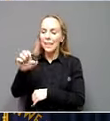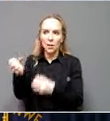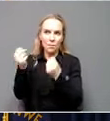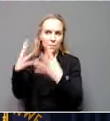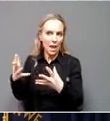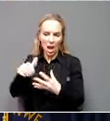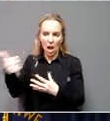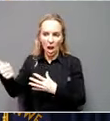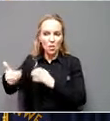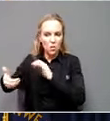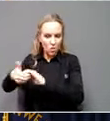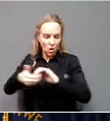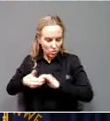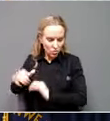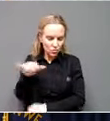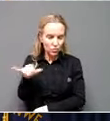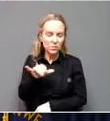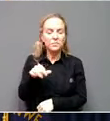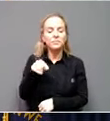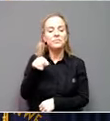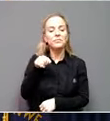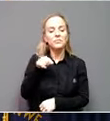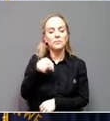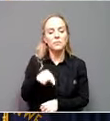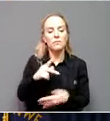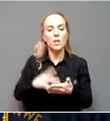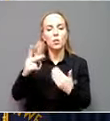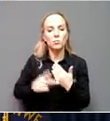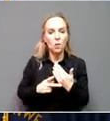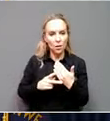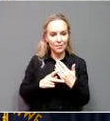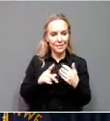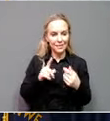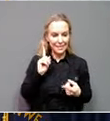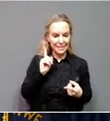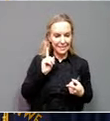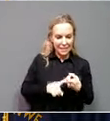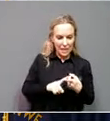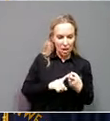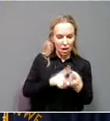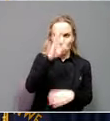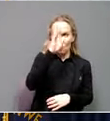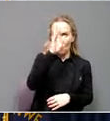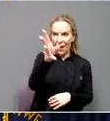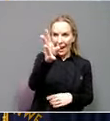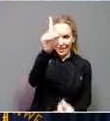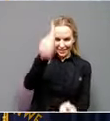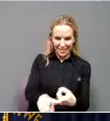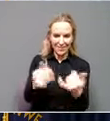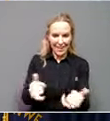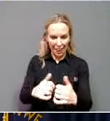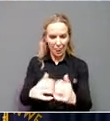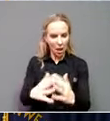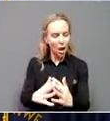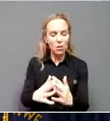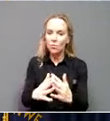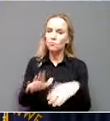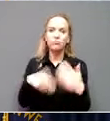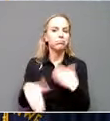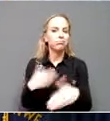This is a program that from inception to launch, we have moved very quickly. And it's one where, whether